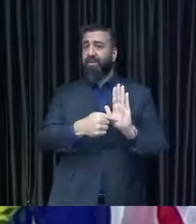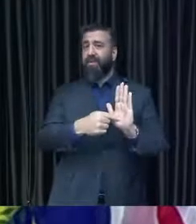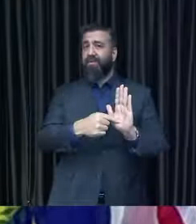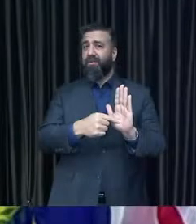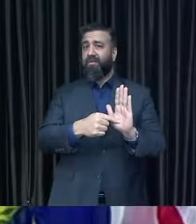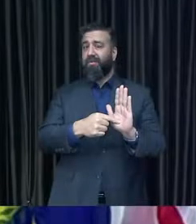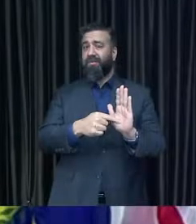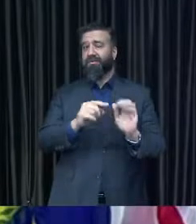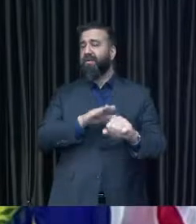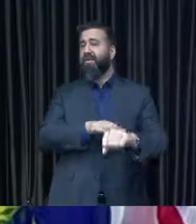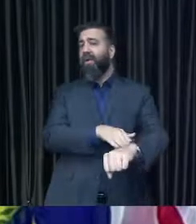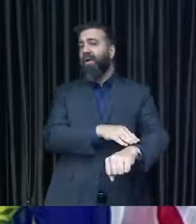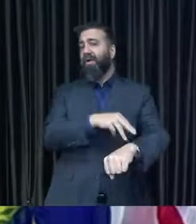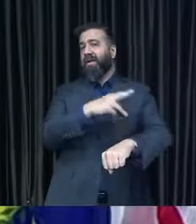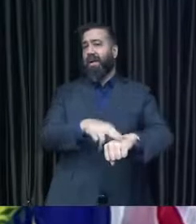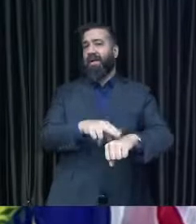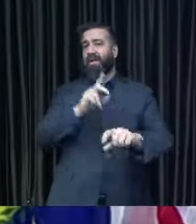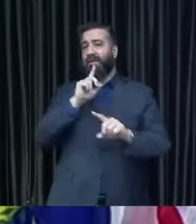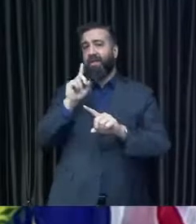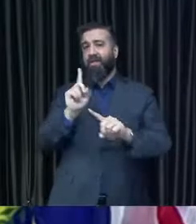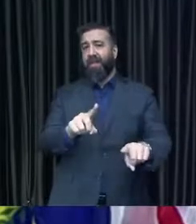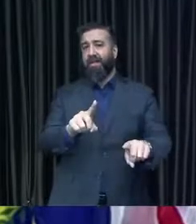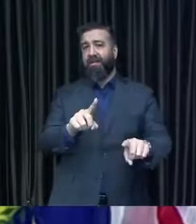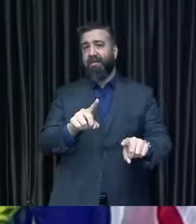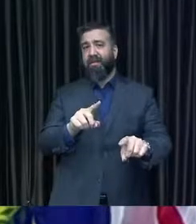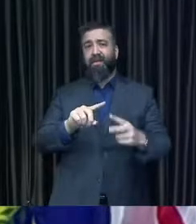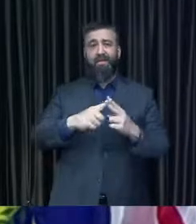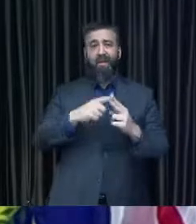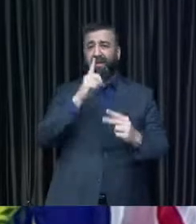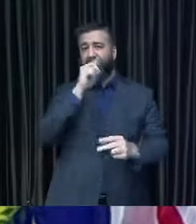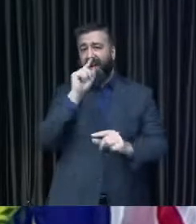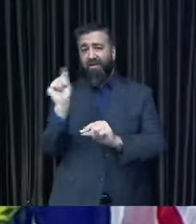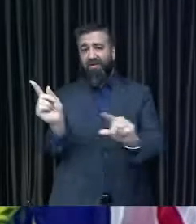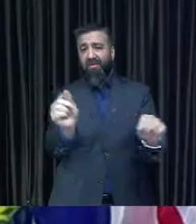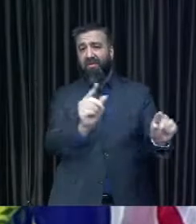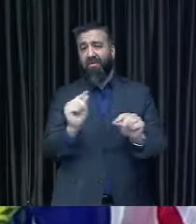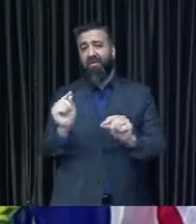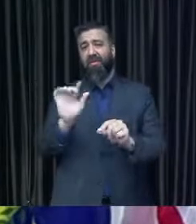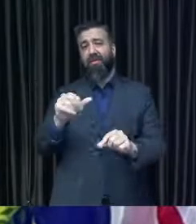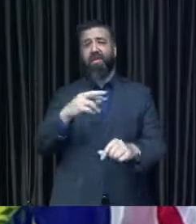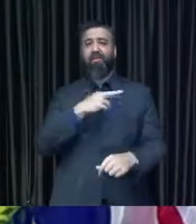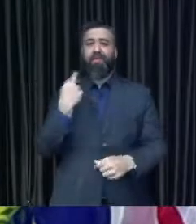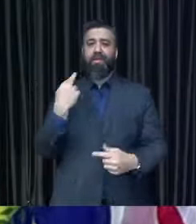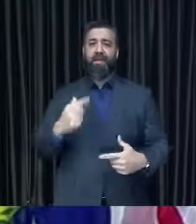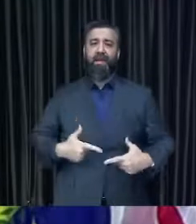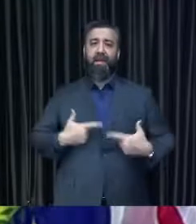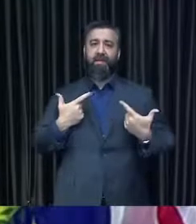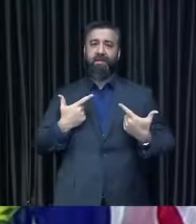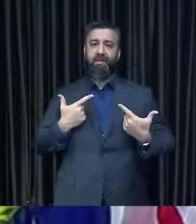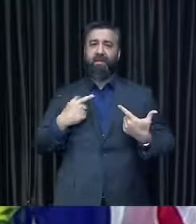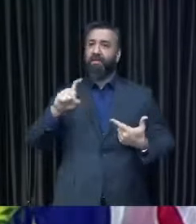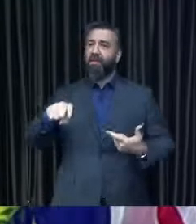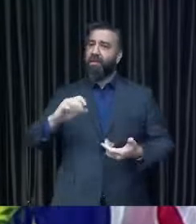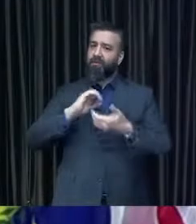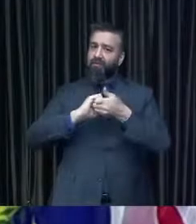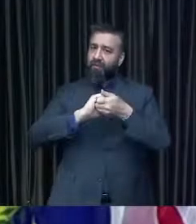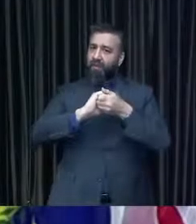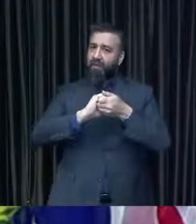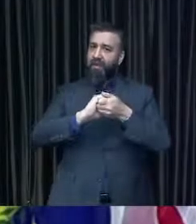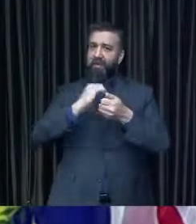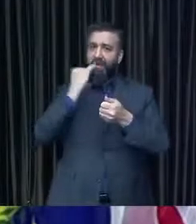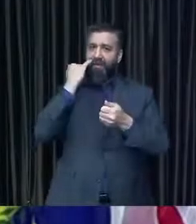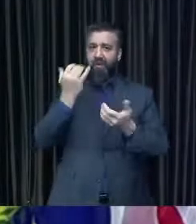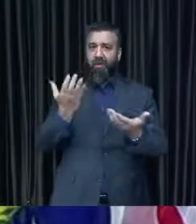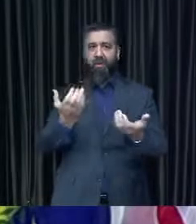and created misinformation that jeopardized lives. We must work together if we want an efficient and successful vaccine